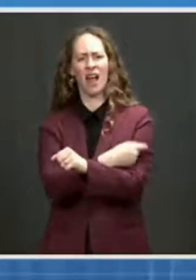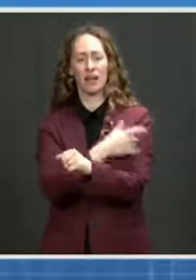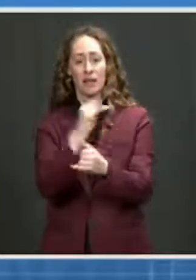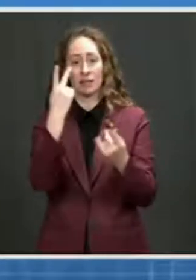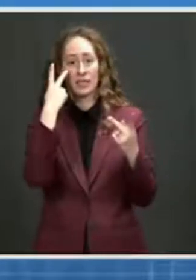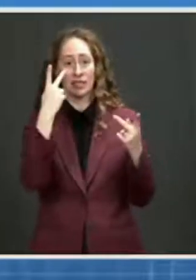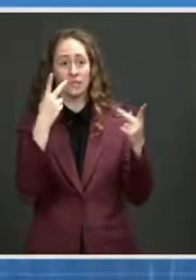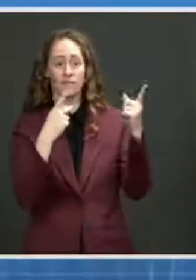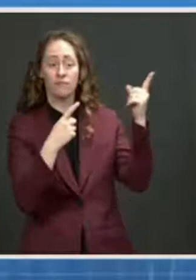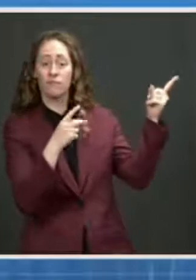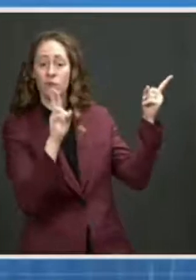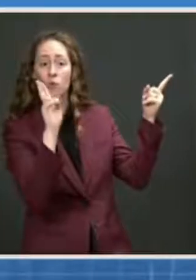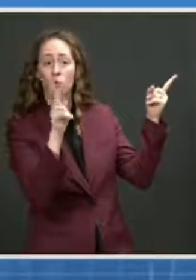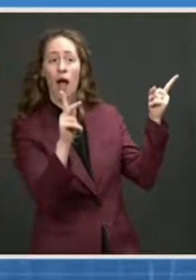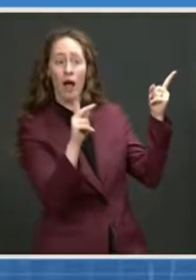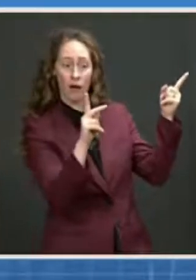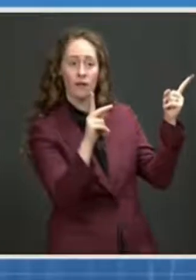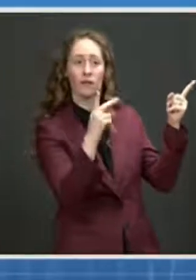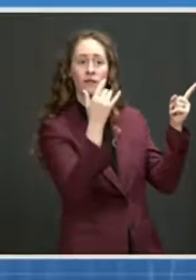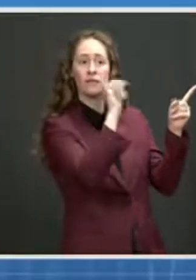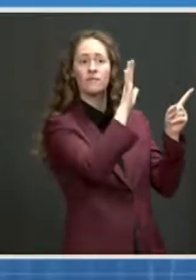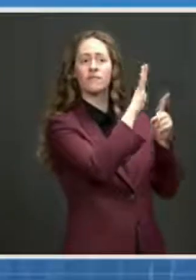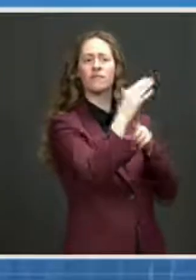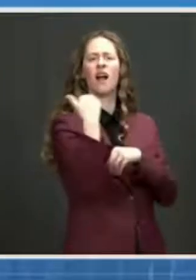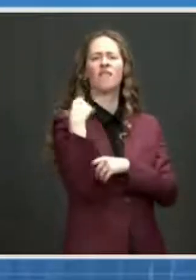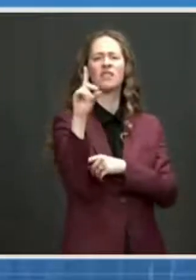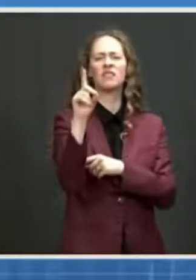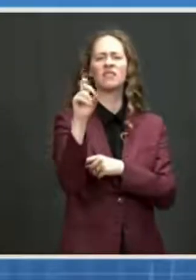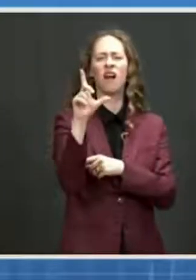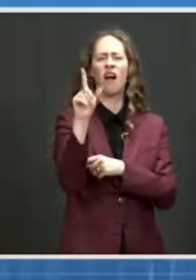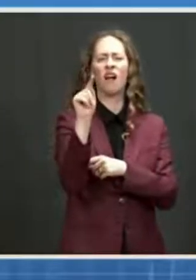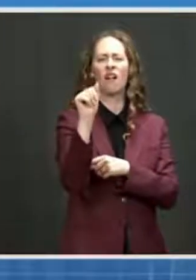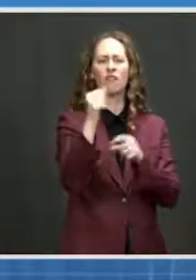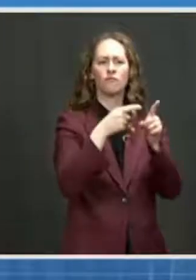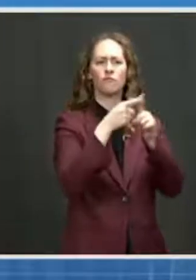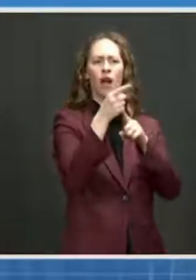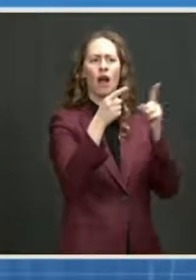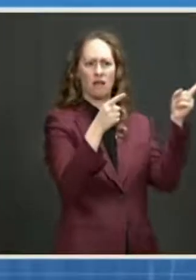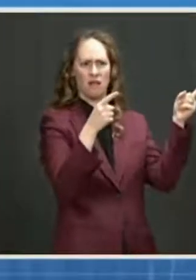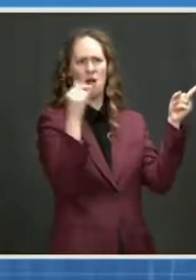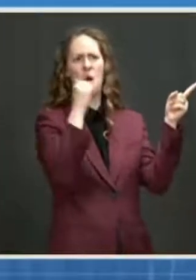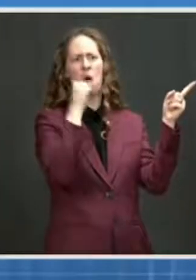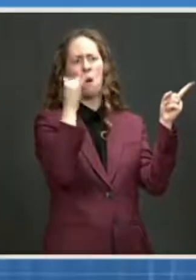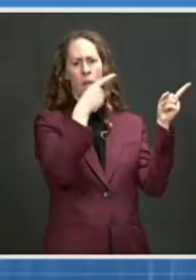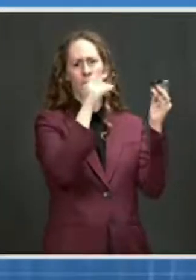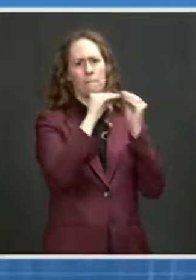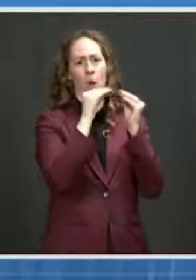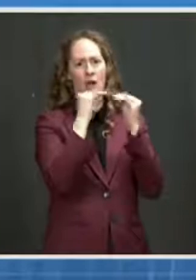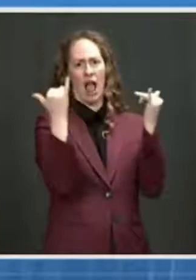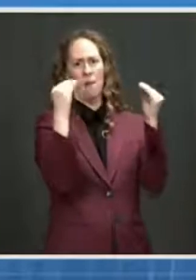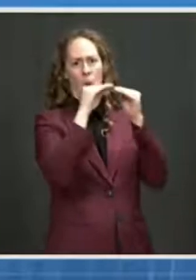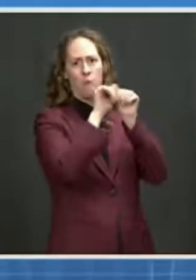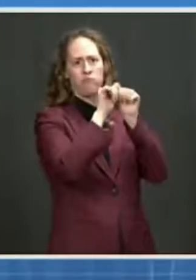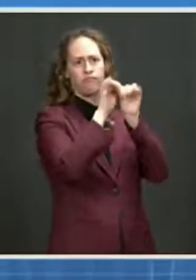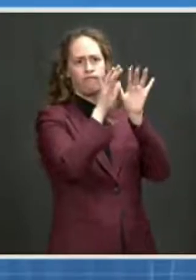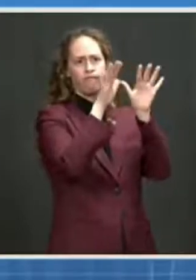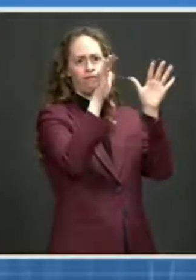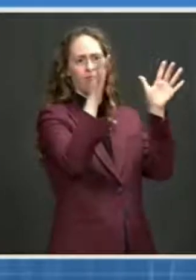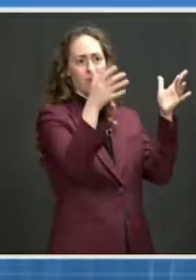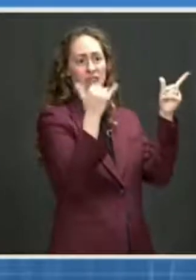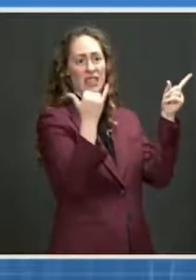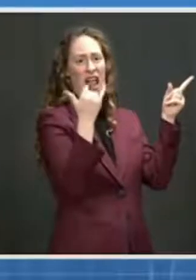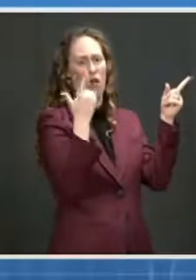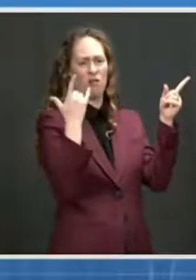Delta variant is the rapidly emerging as the dominant variant, greater than 60%. It is replacing